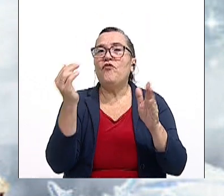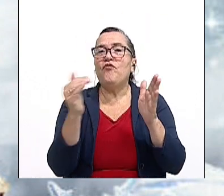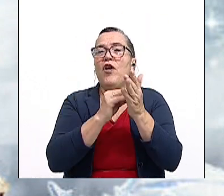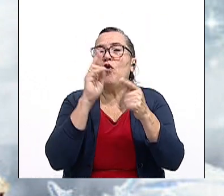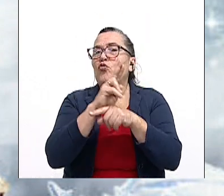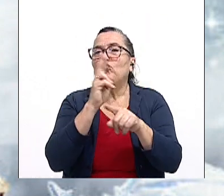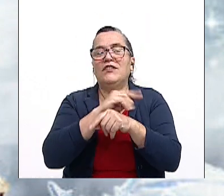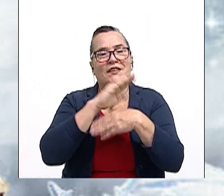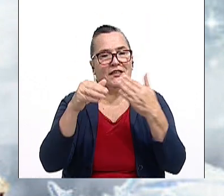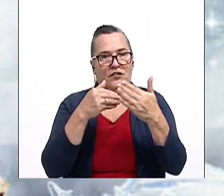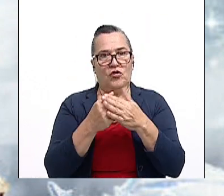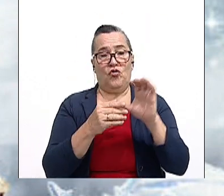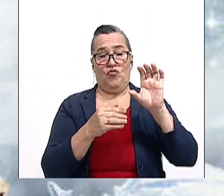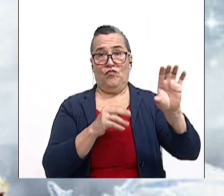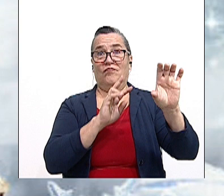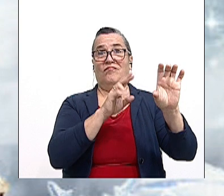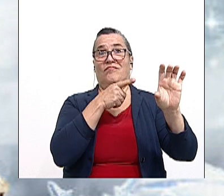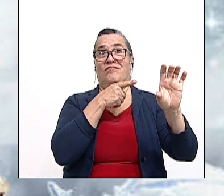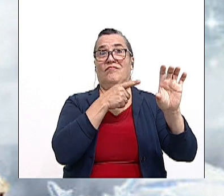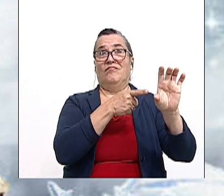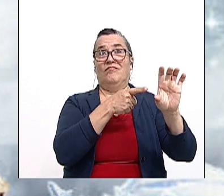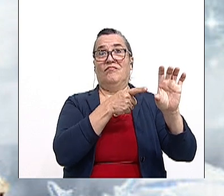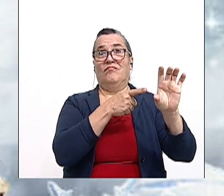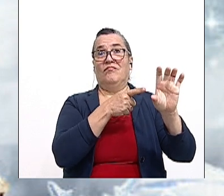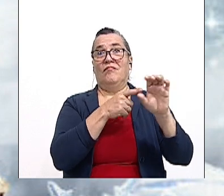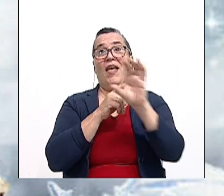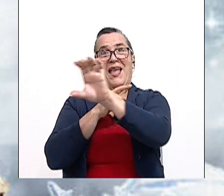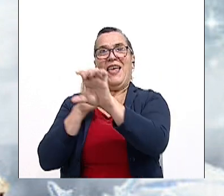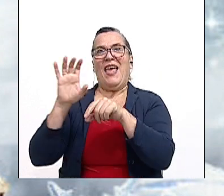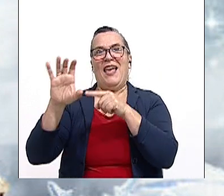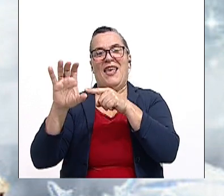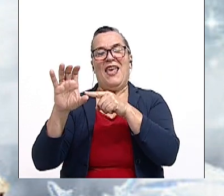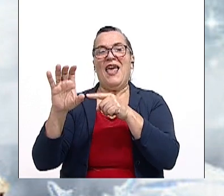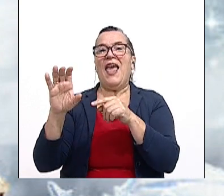everything. Second, eco-friendly gifts.